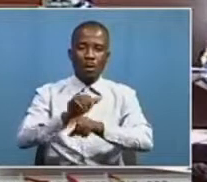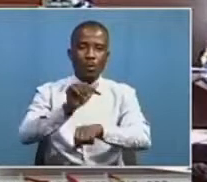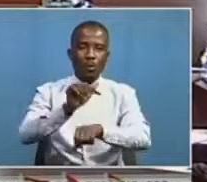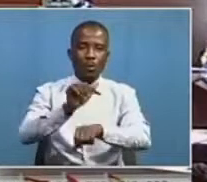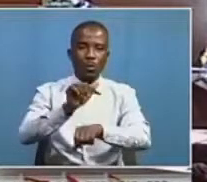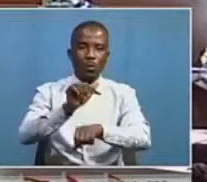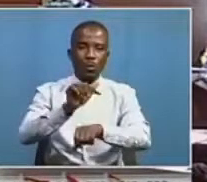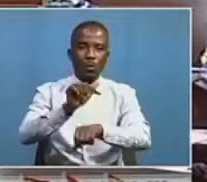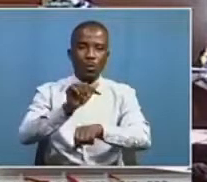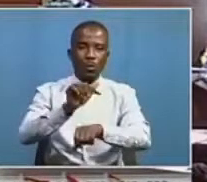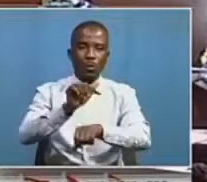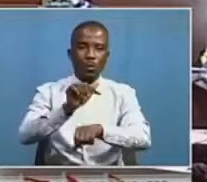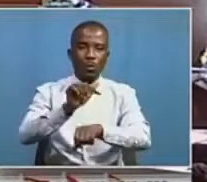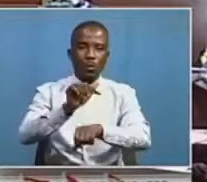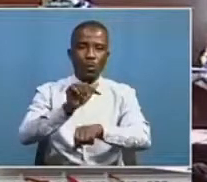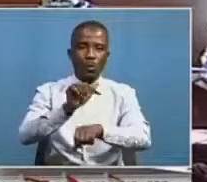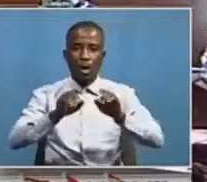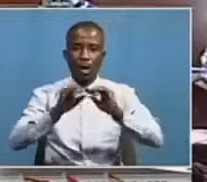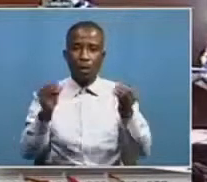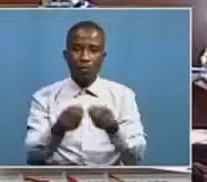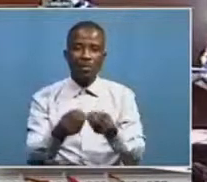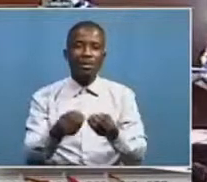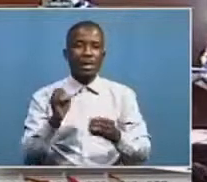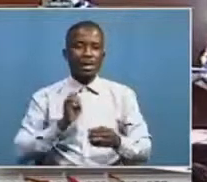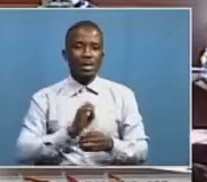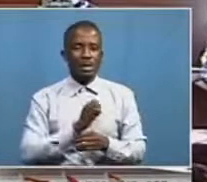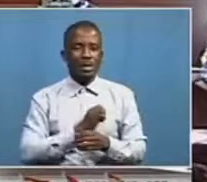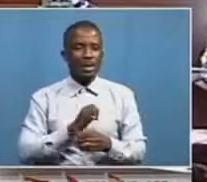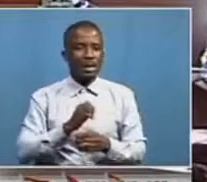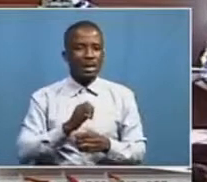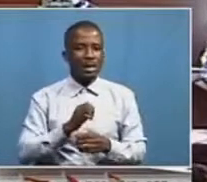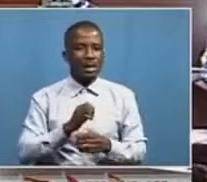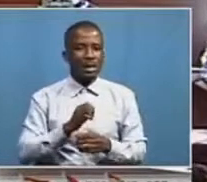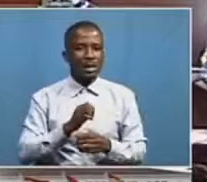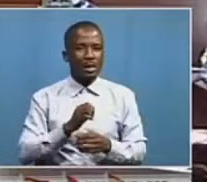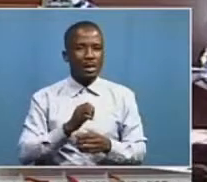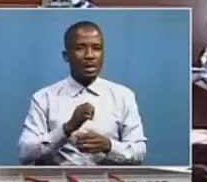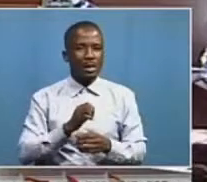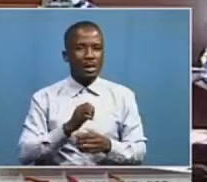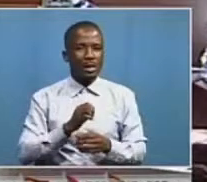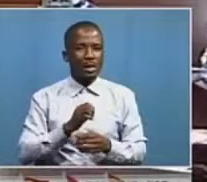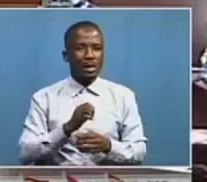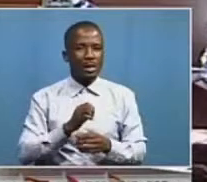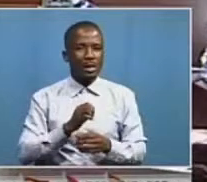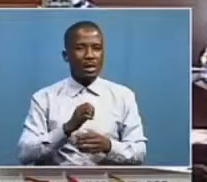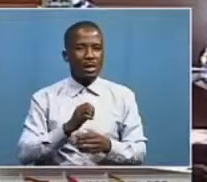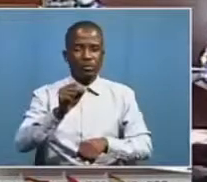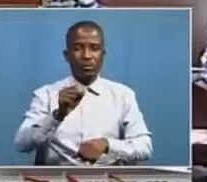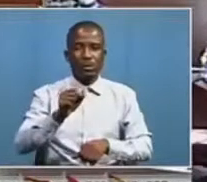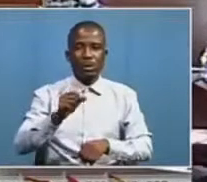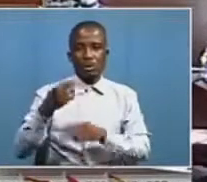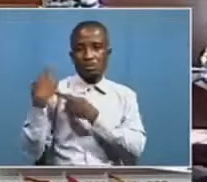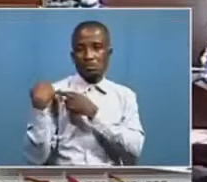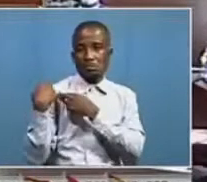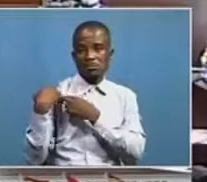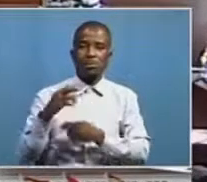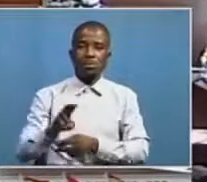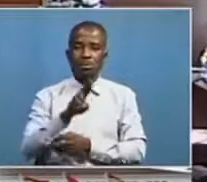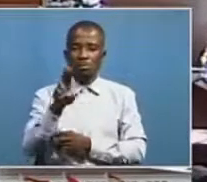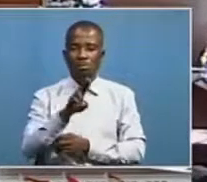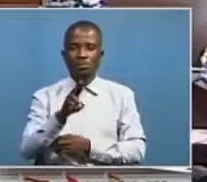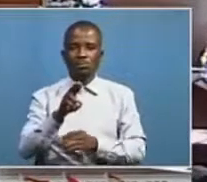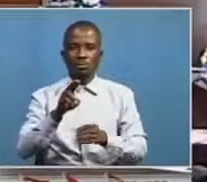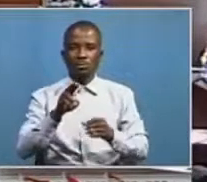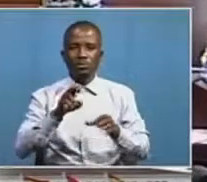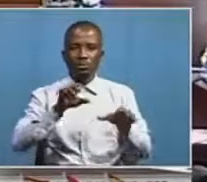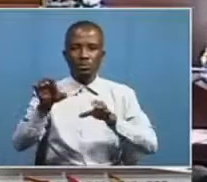thing of an administrative or executive character, or to make an appointment, the power or duty may be exercised or performed in